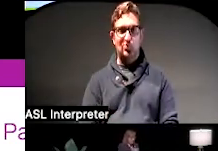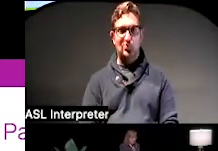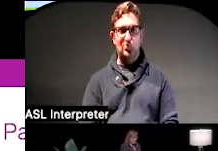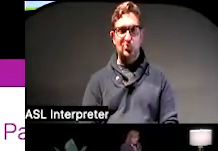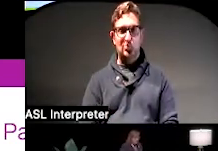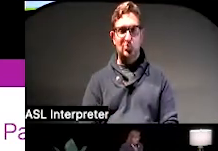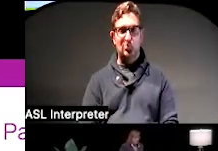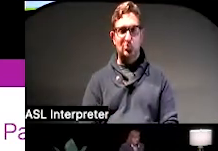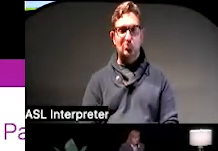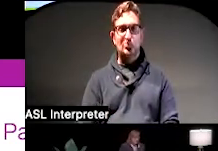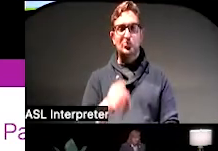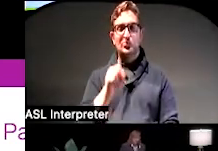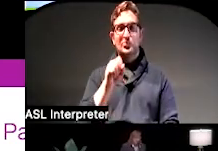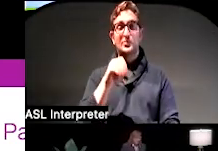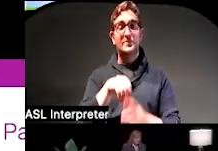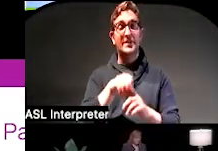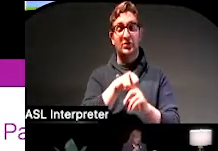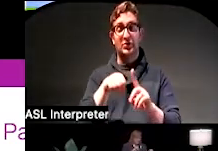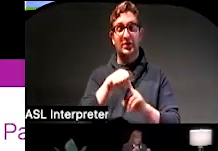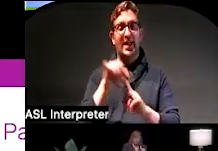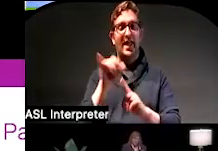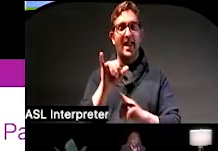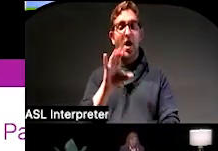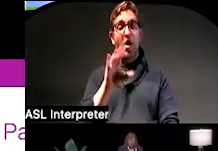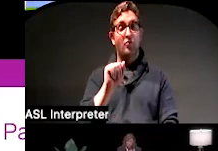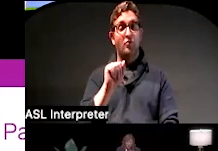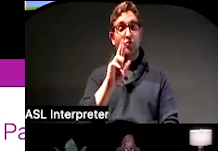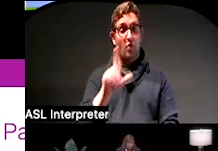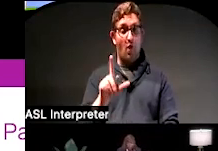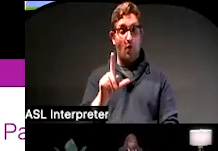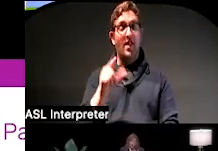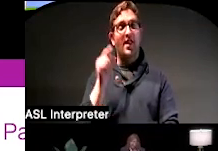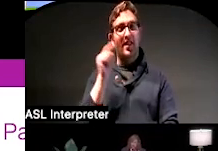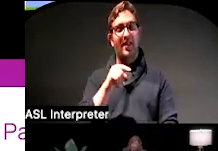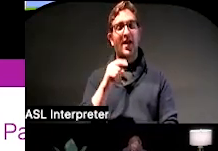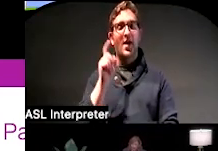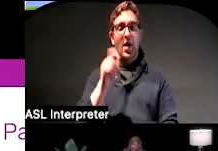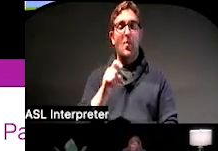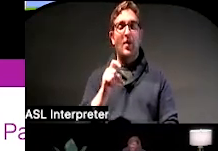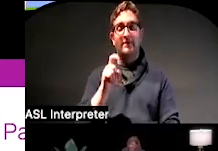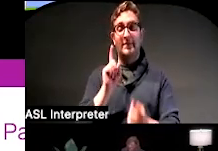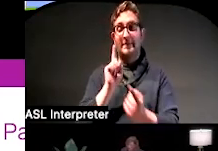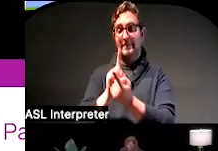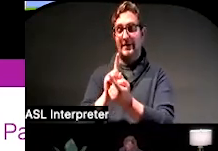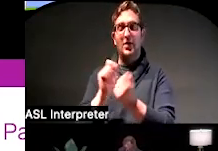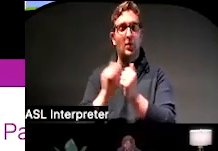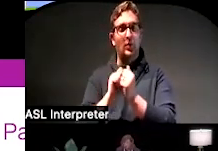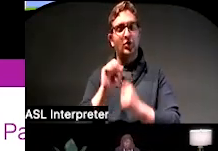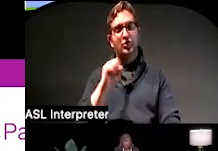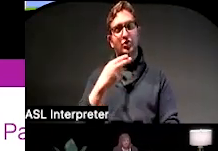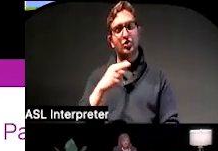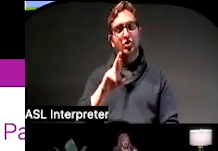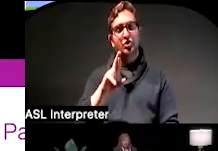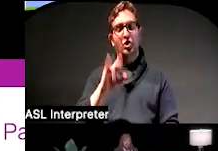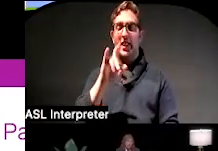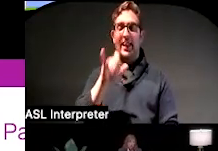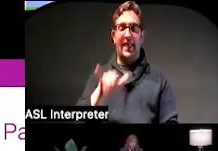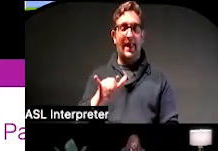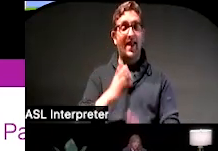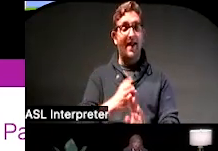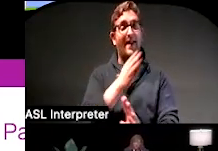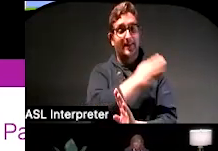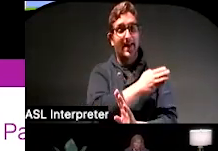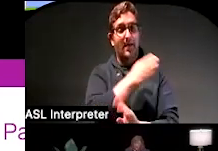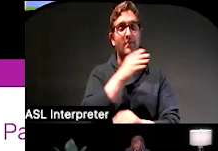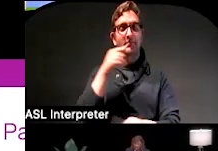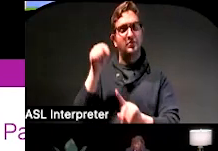So in a circumstance like Carl, we're gonna have met with Shirley ahead of time. She's gonna know